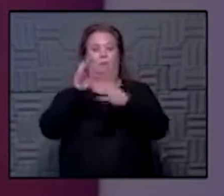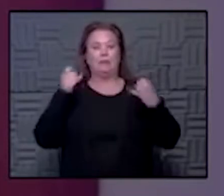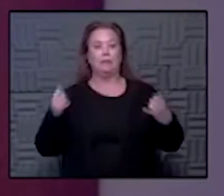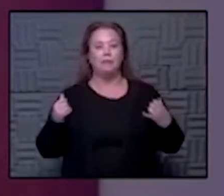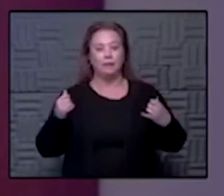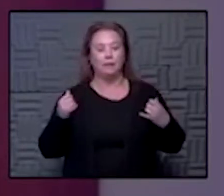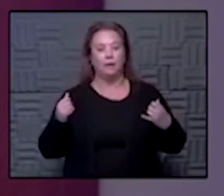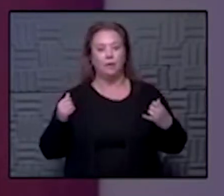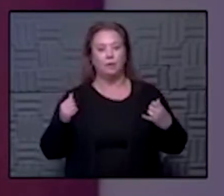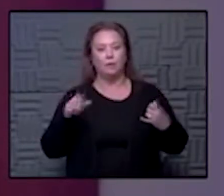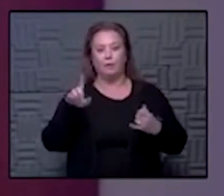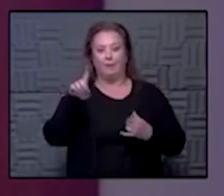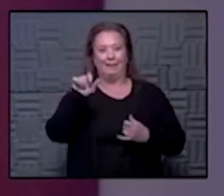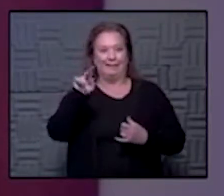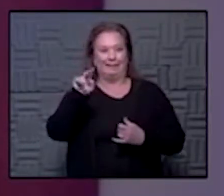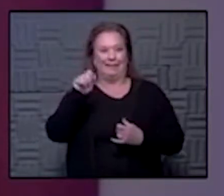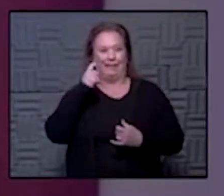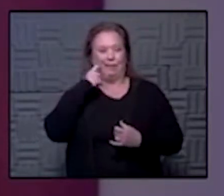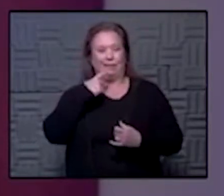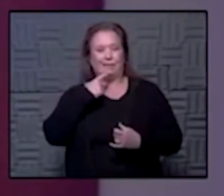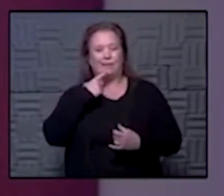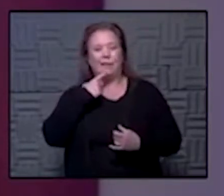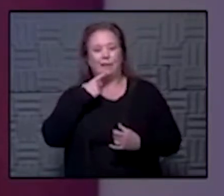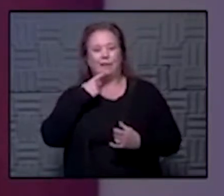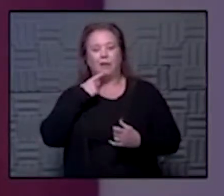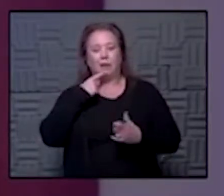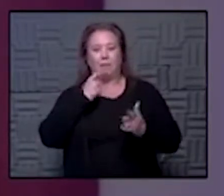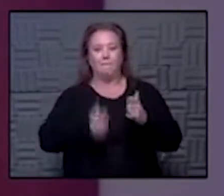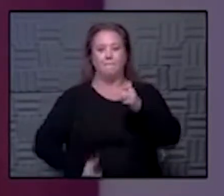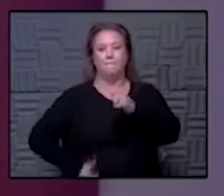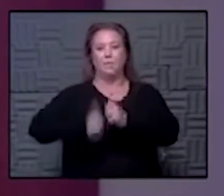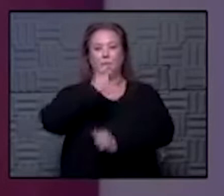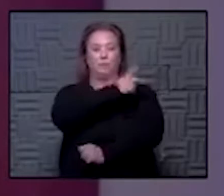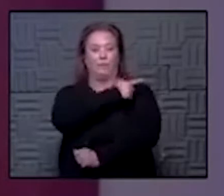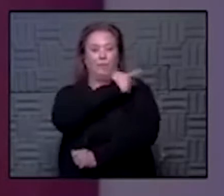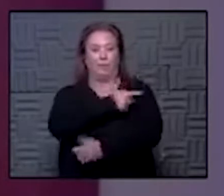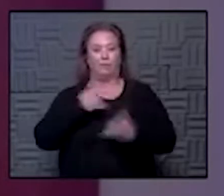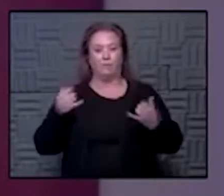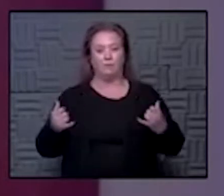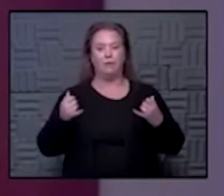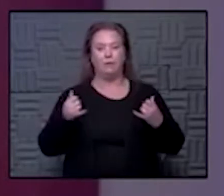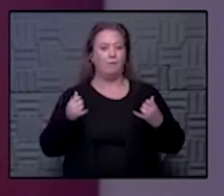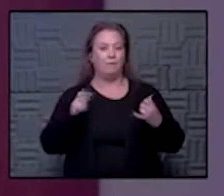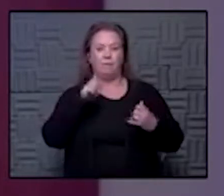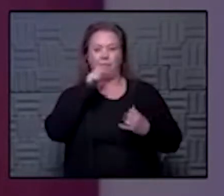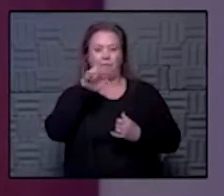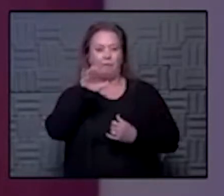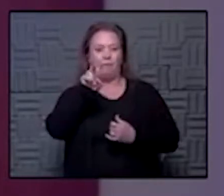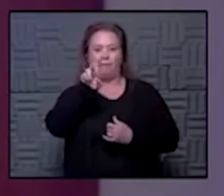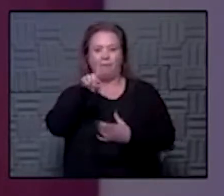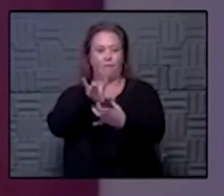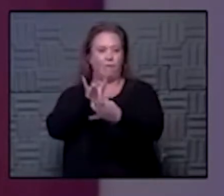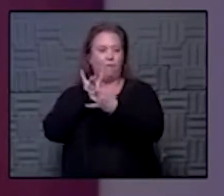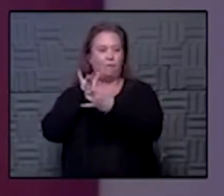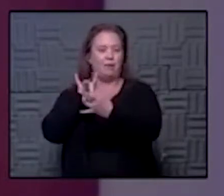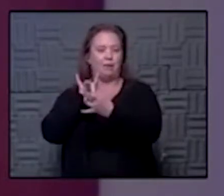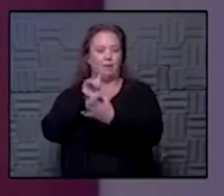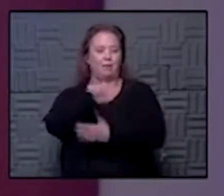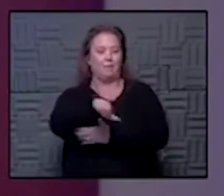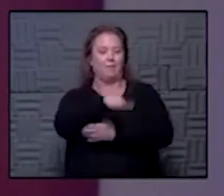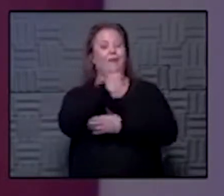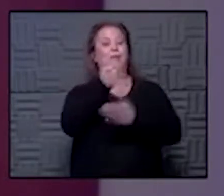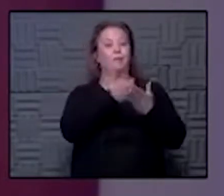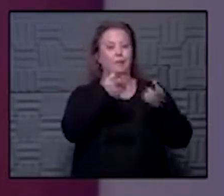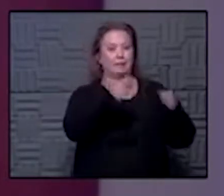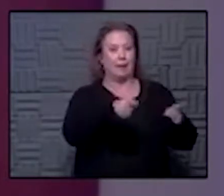as Dana said, we are certainly, the great majority of patients we have here are not COVID related. They are other things going